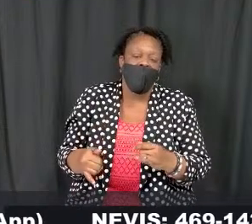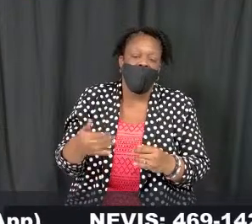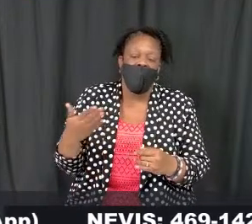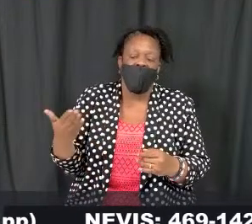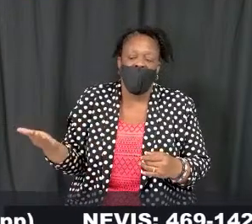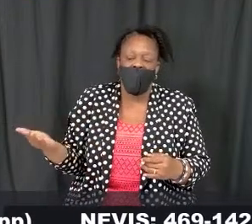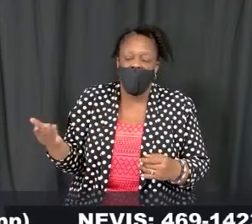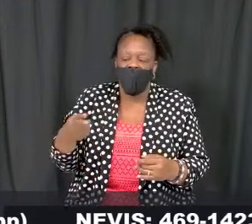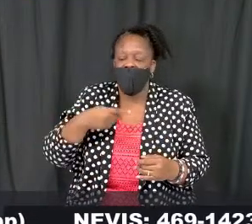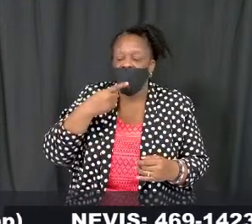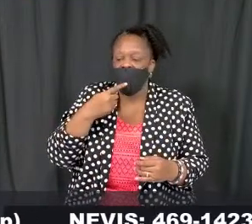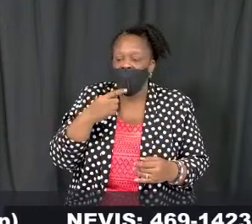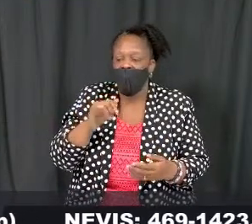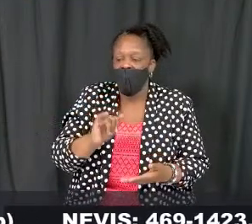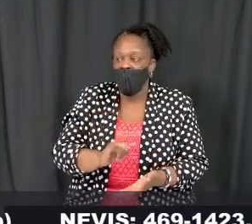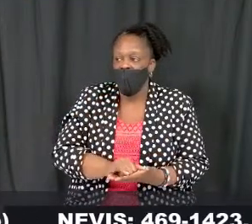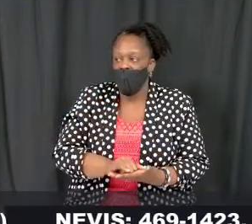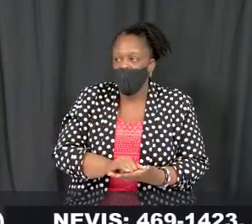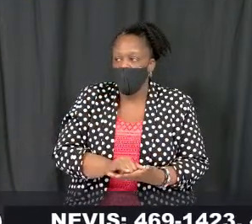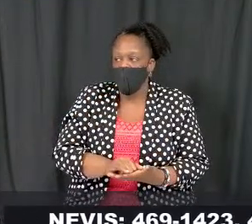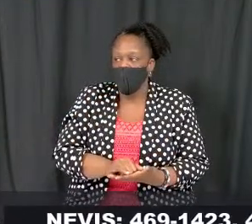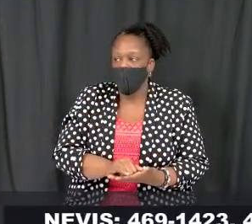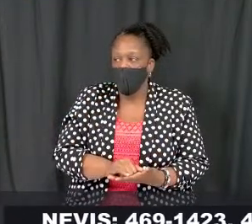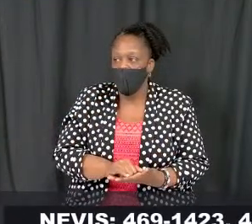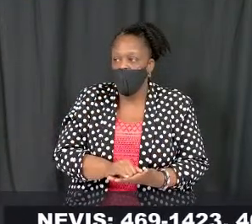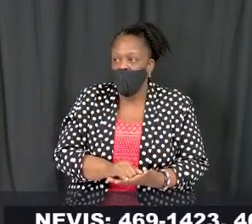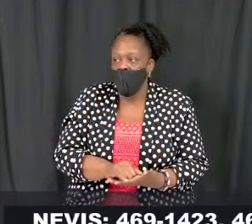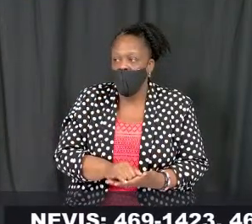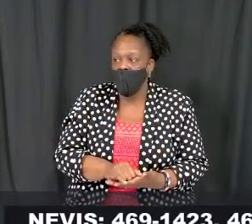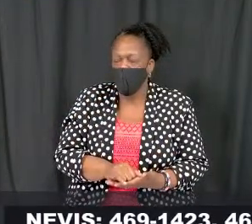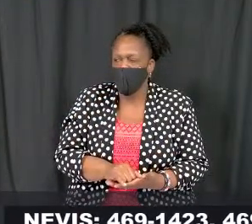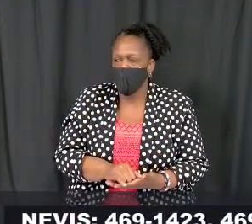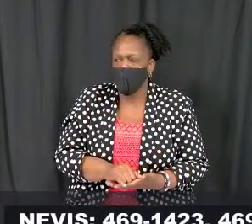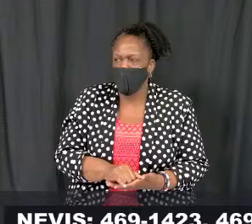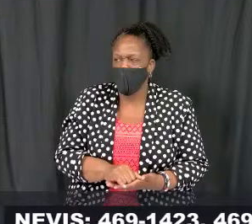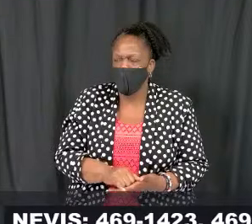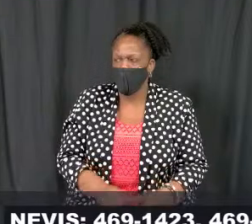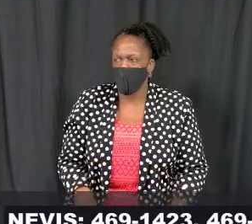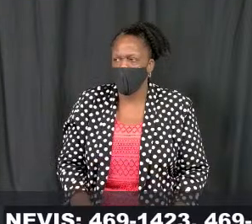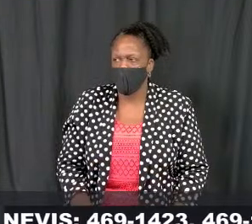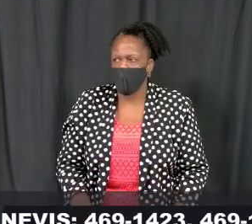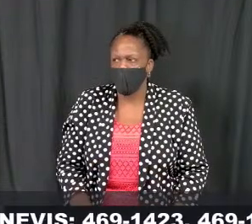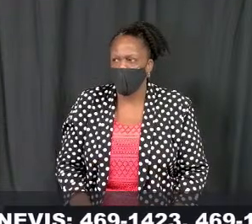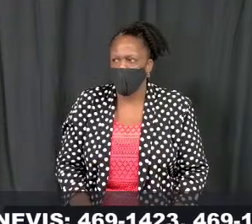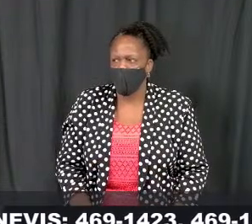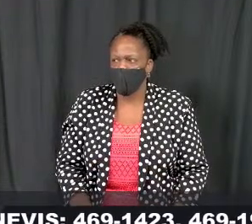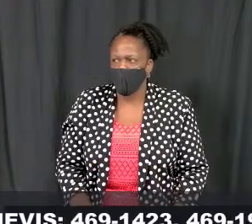up with is that the magnet, and that the